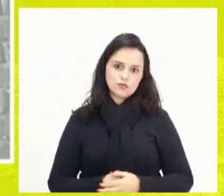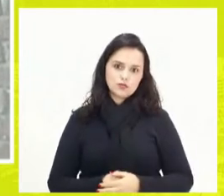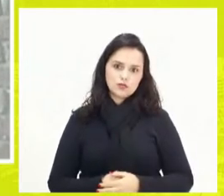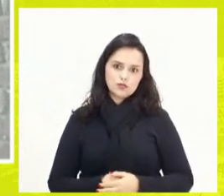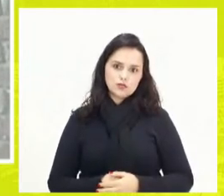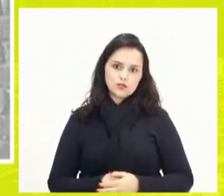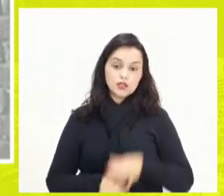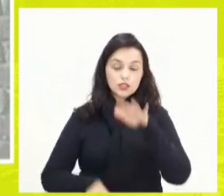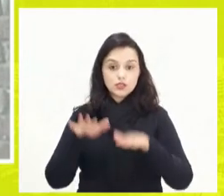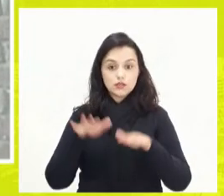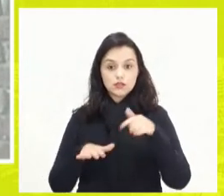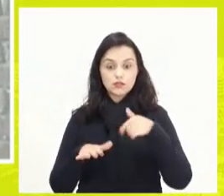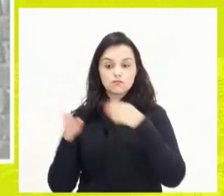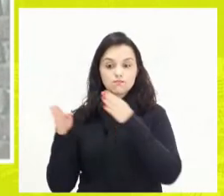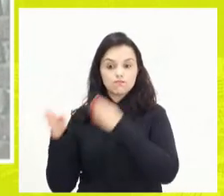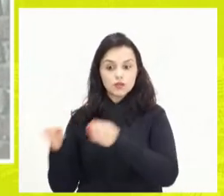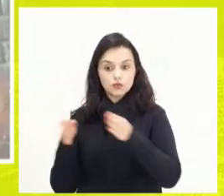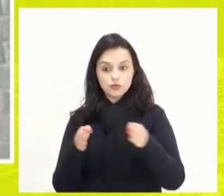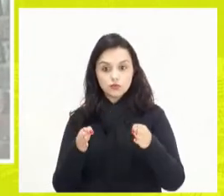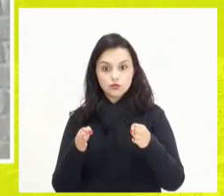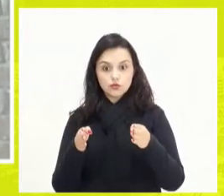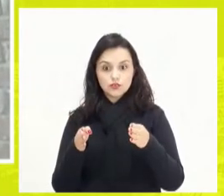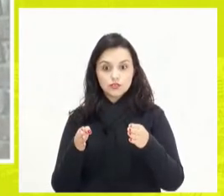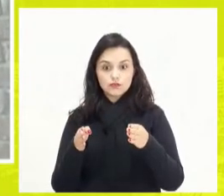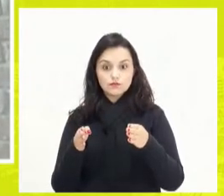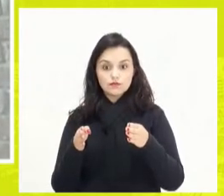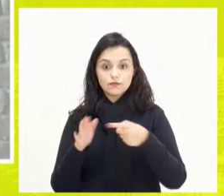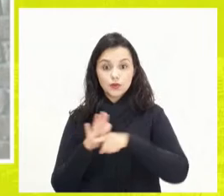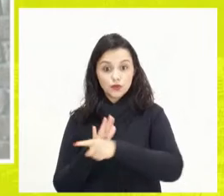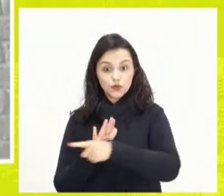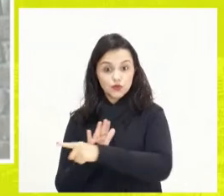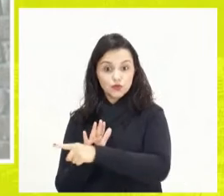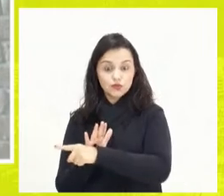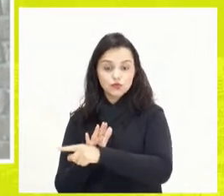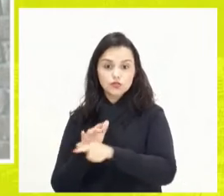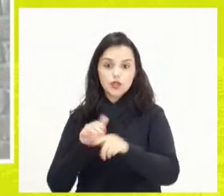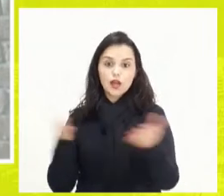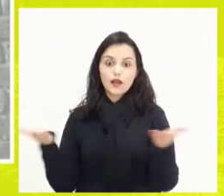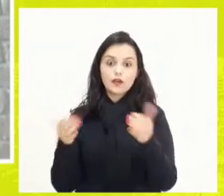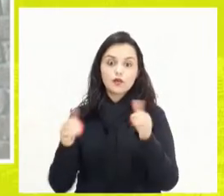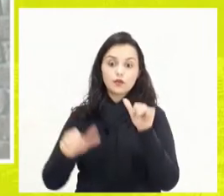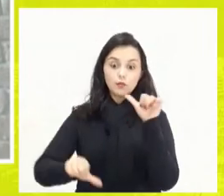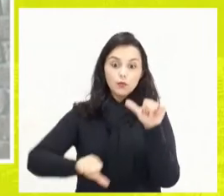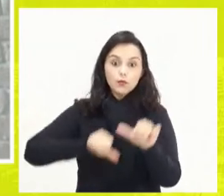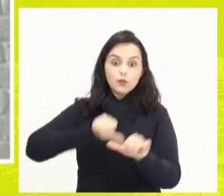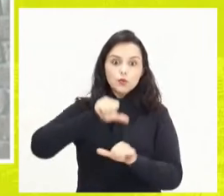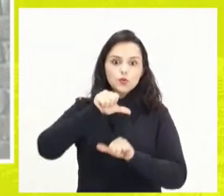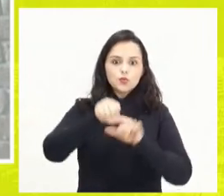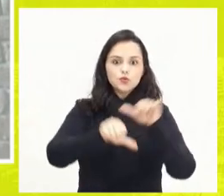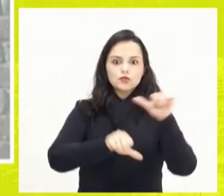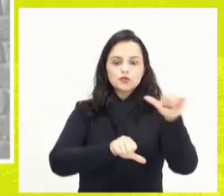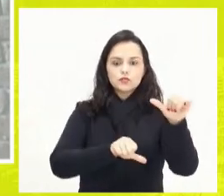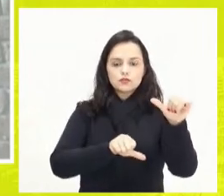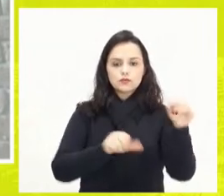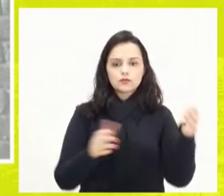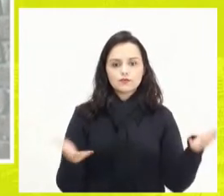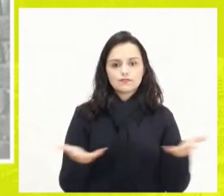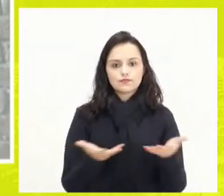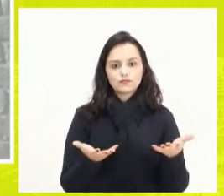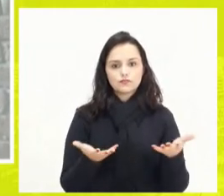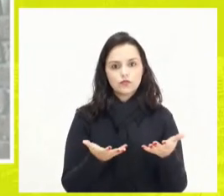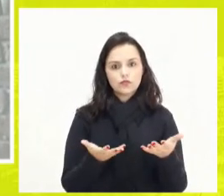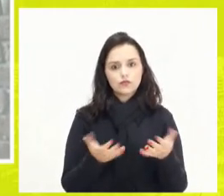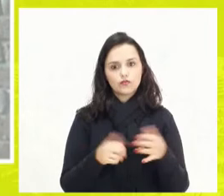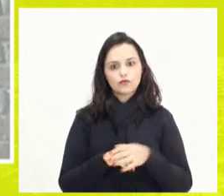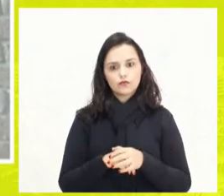patterns which are deeply rooted and change that and people are looking at us now or reading a text